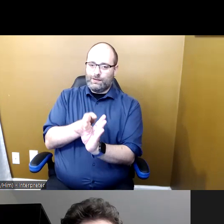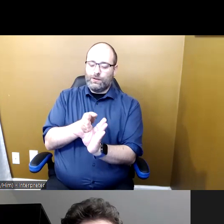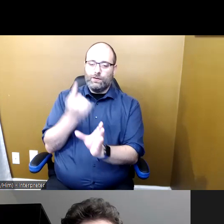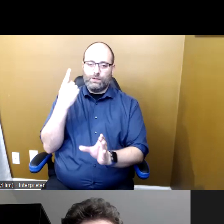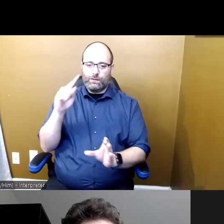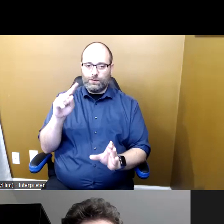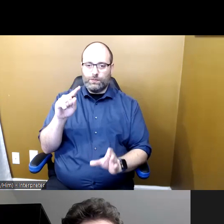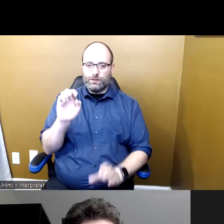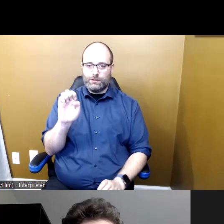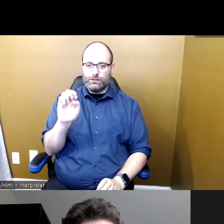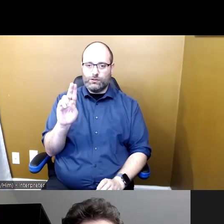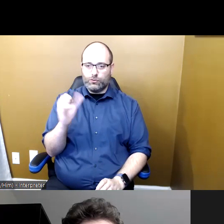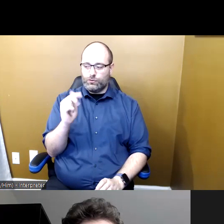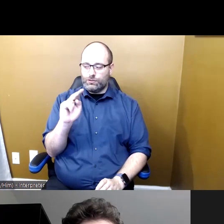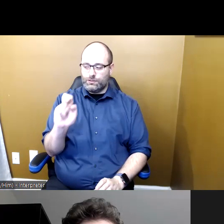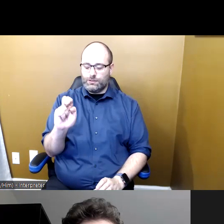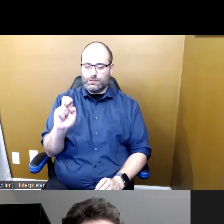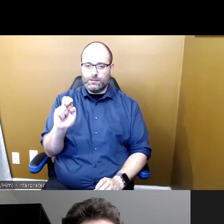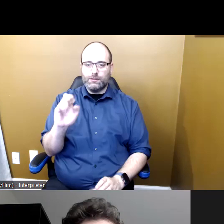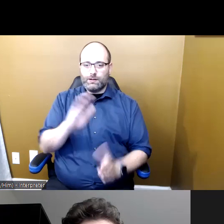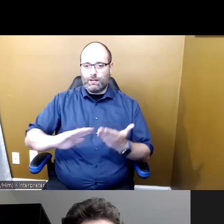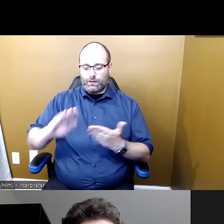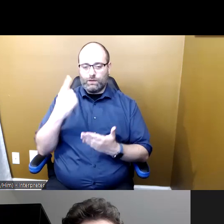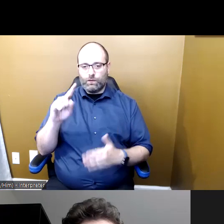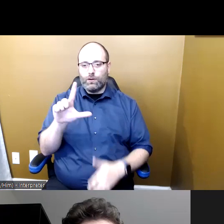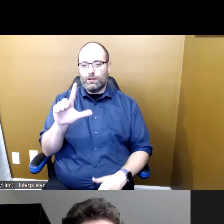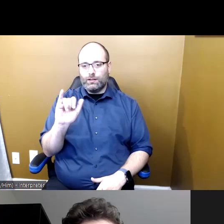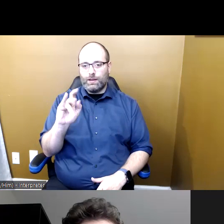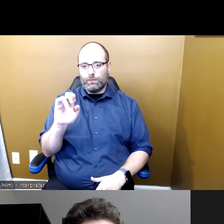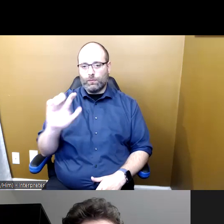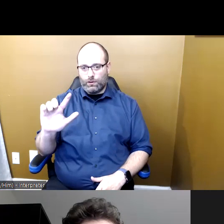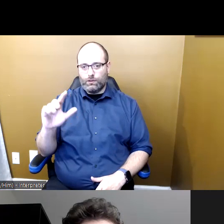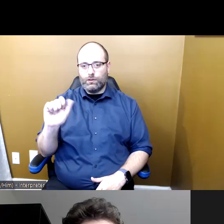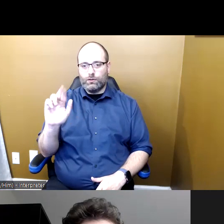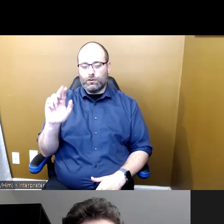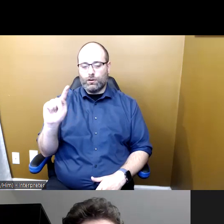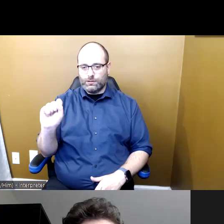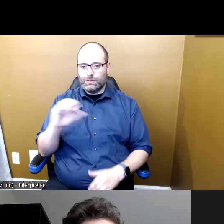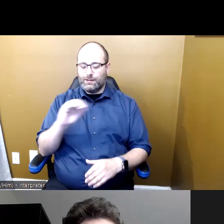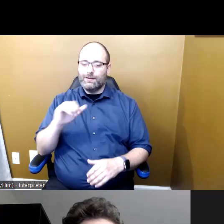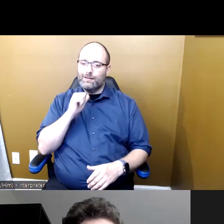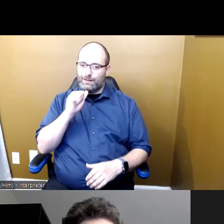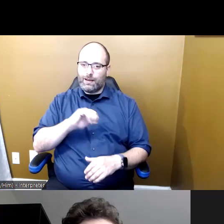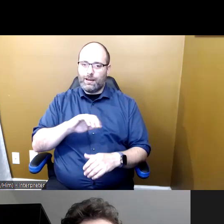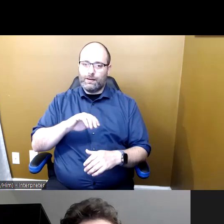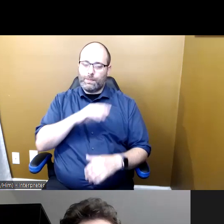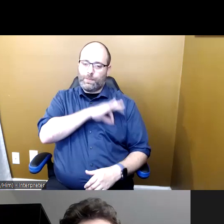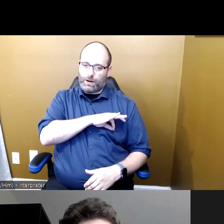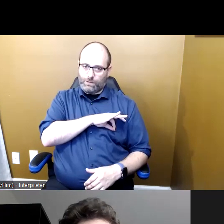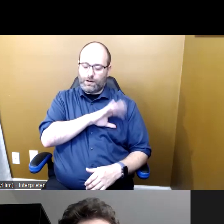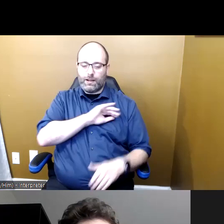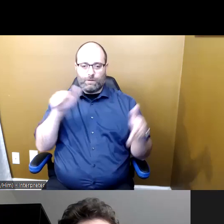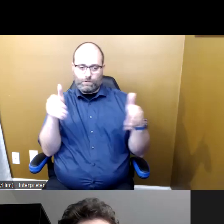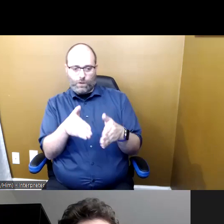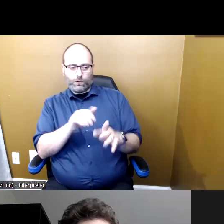College, the New School for Liberal Arts, and began a career in the nonprofit sector, centering LGBTQIA+ people